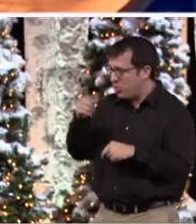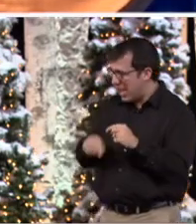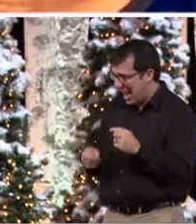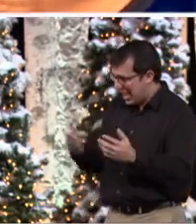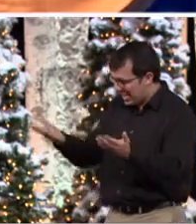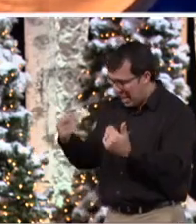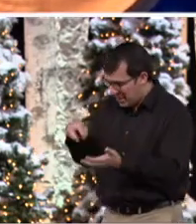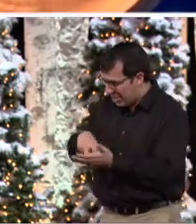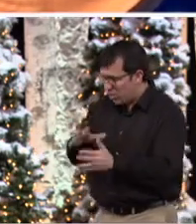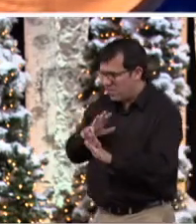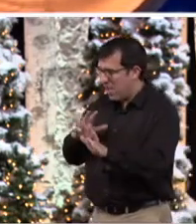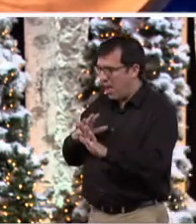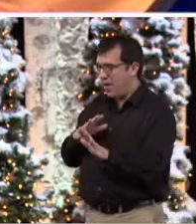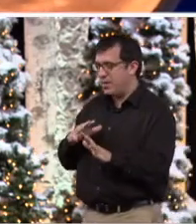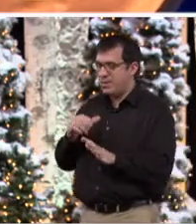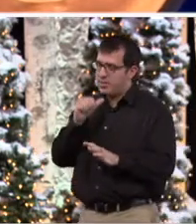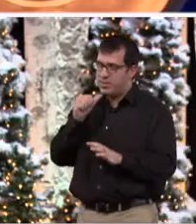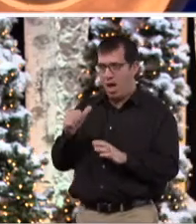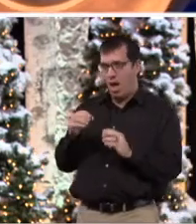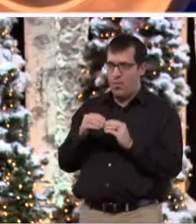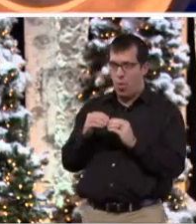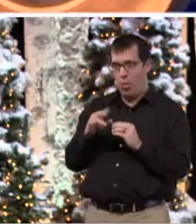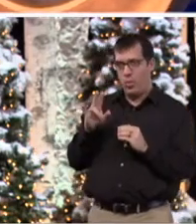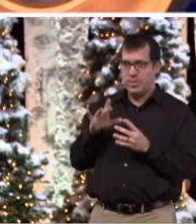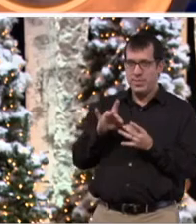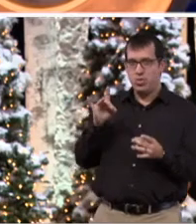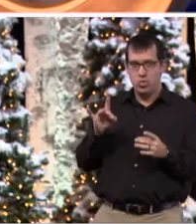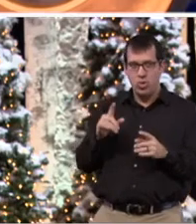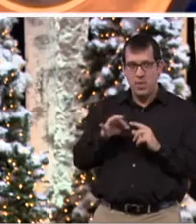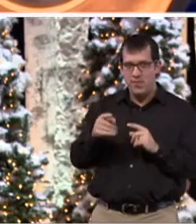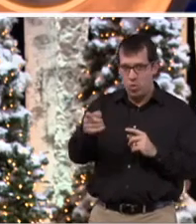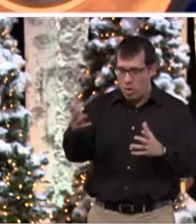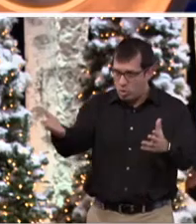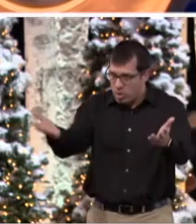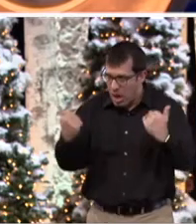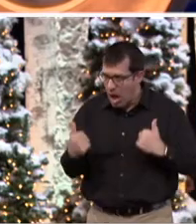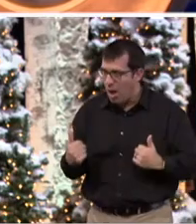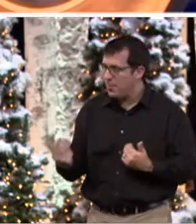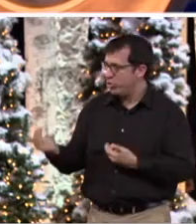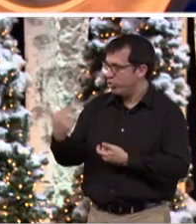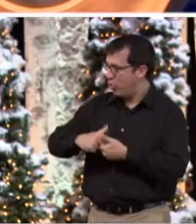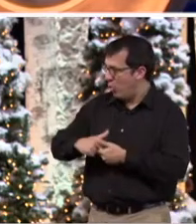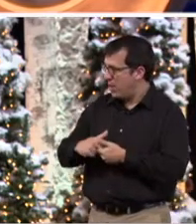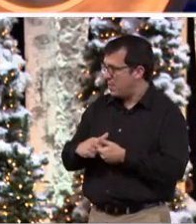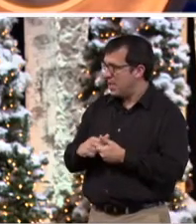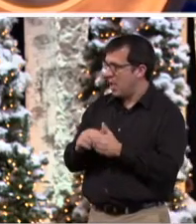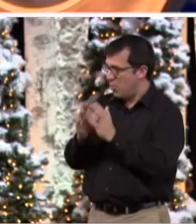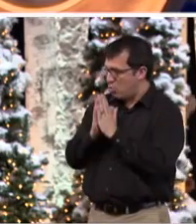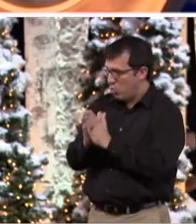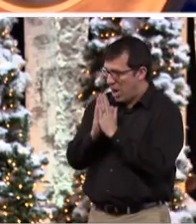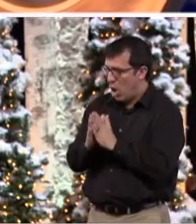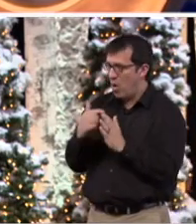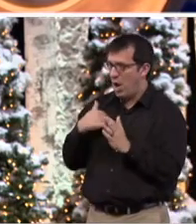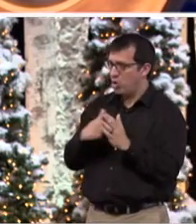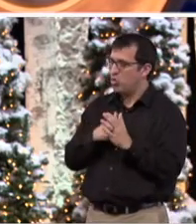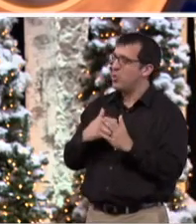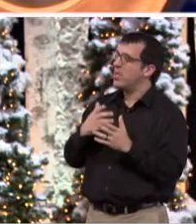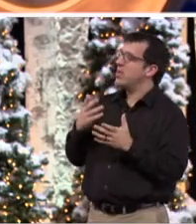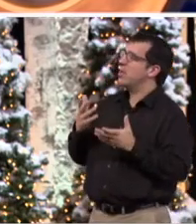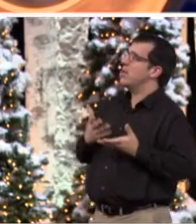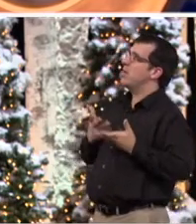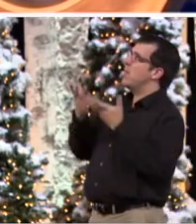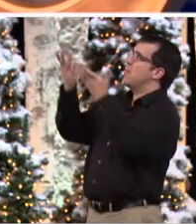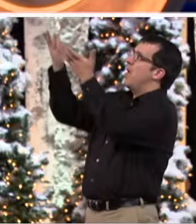kneel, that's okay. It's not like it's more spiritual. But if you want to come and join me in prayer as we recommit